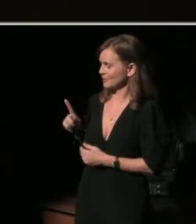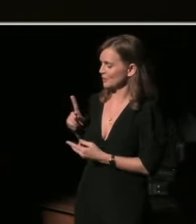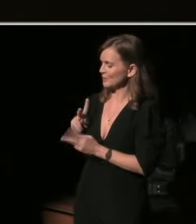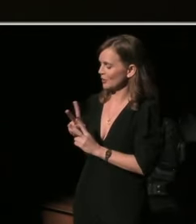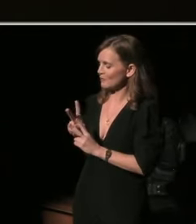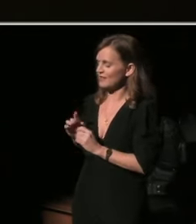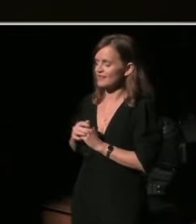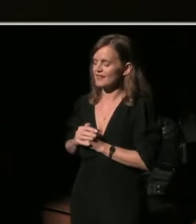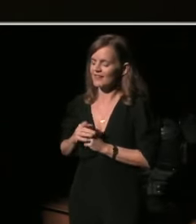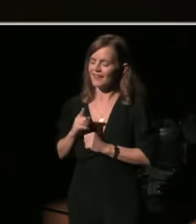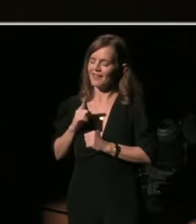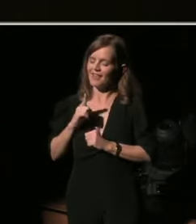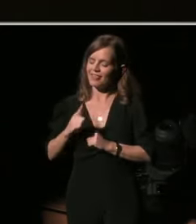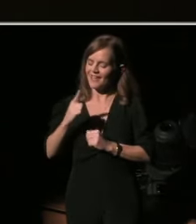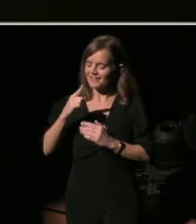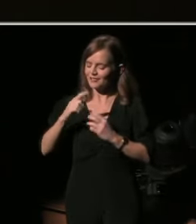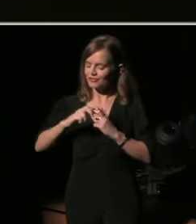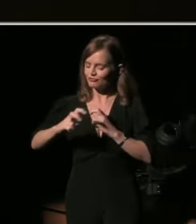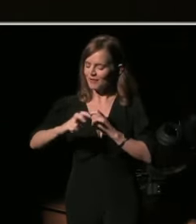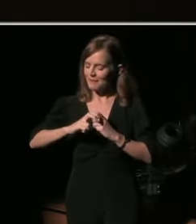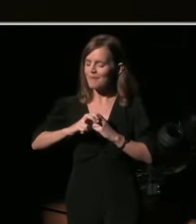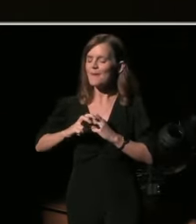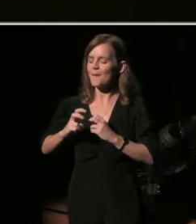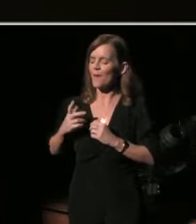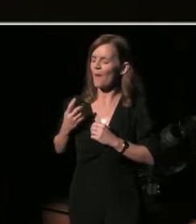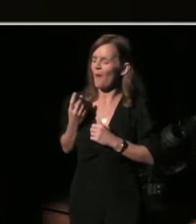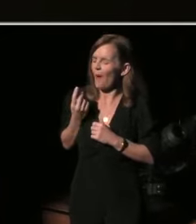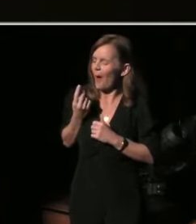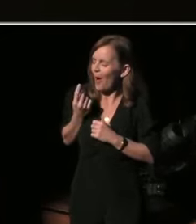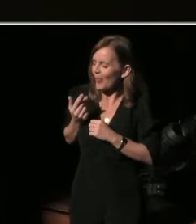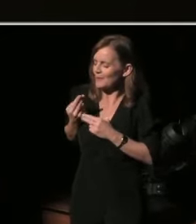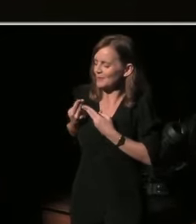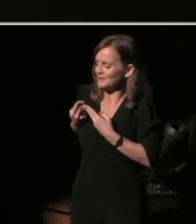That trip nearly cost us our marriage.